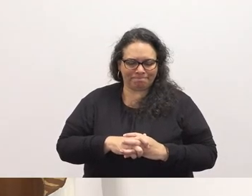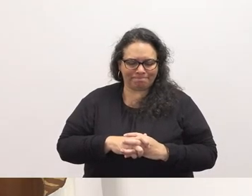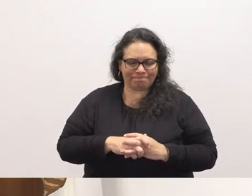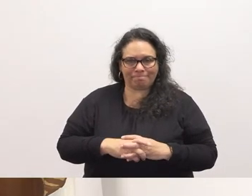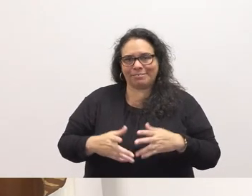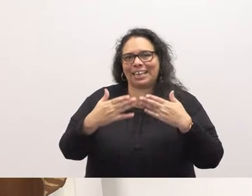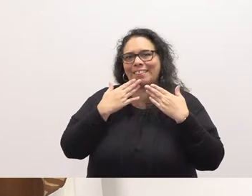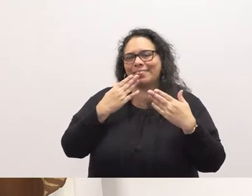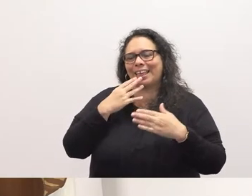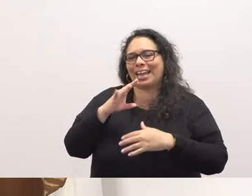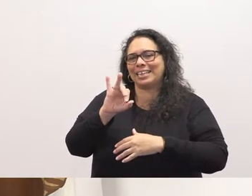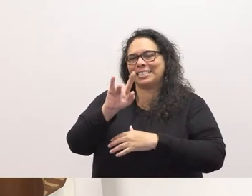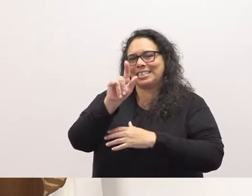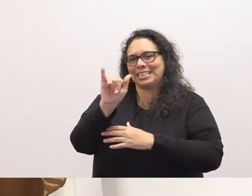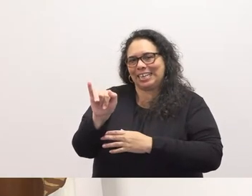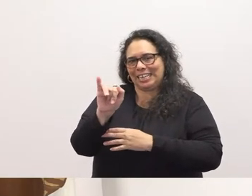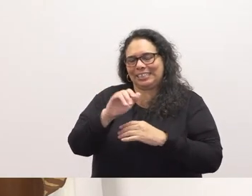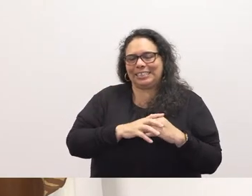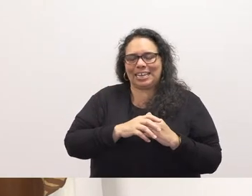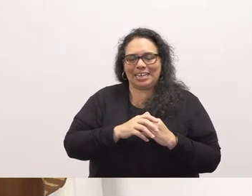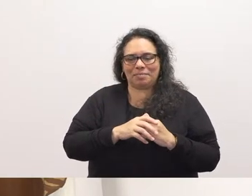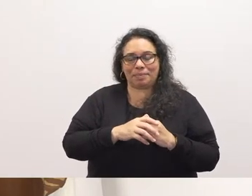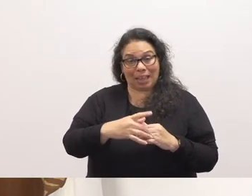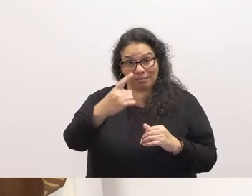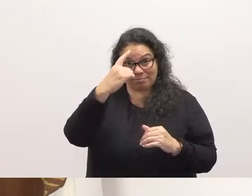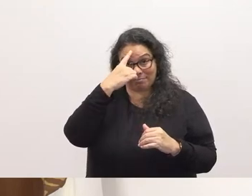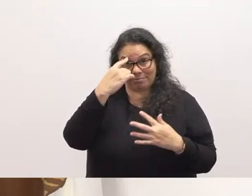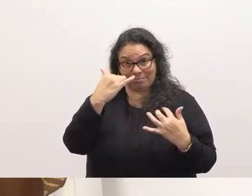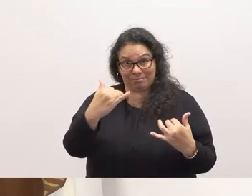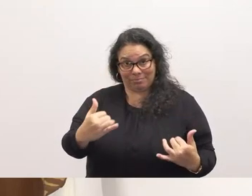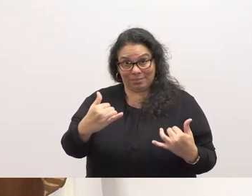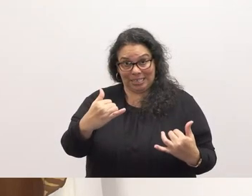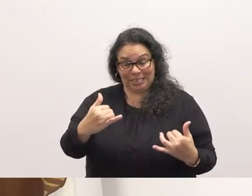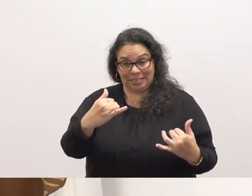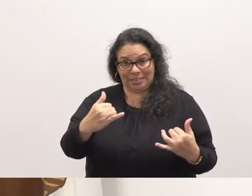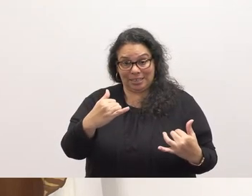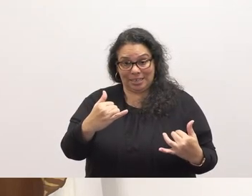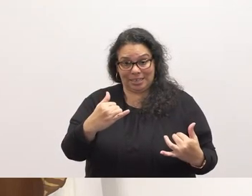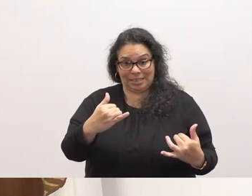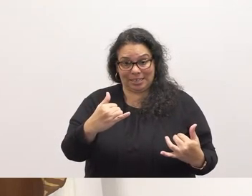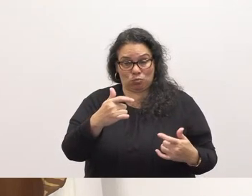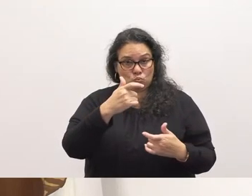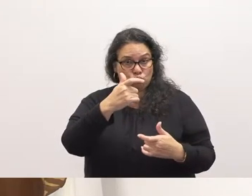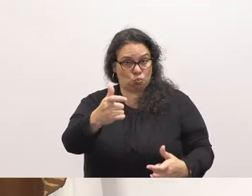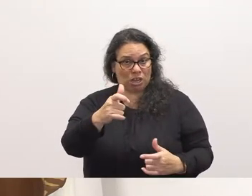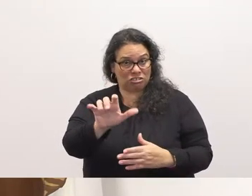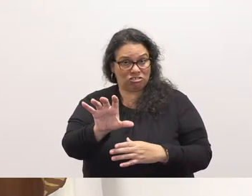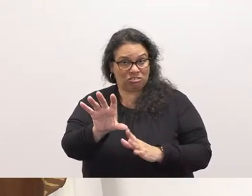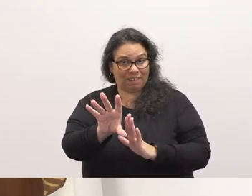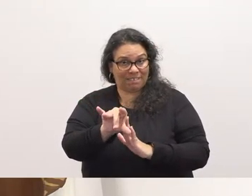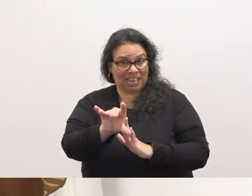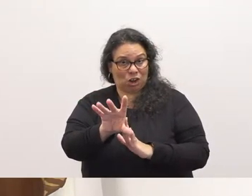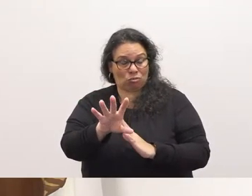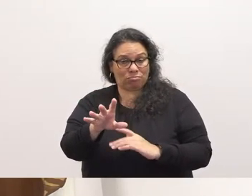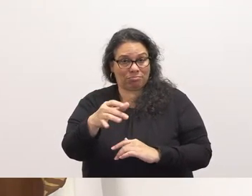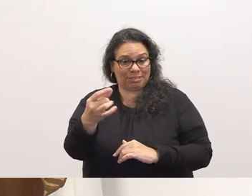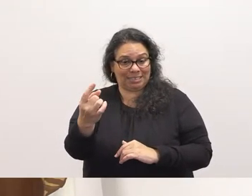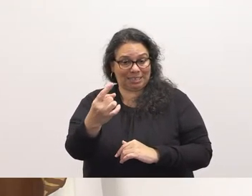Thank you, Cindy. I think at this time we'll watch a video, and we have